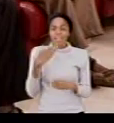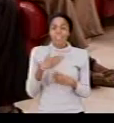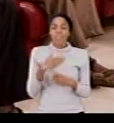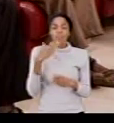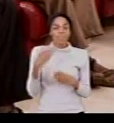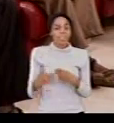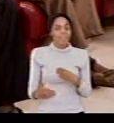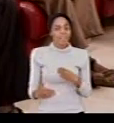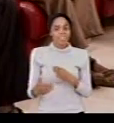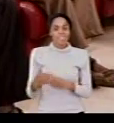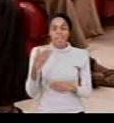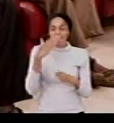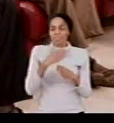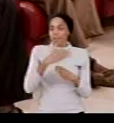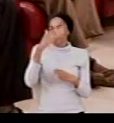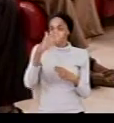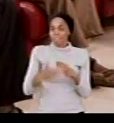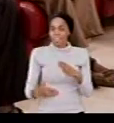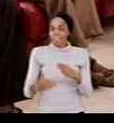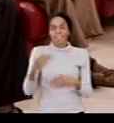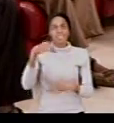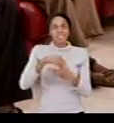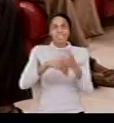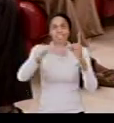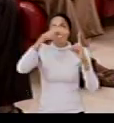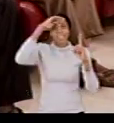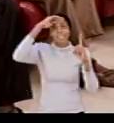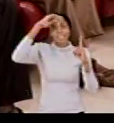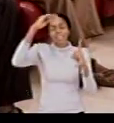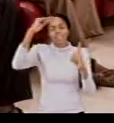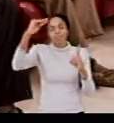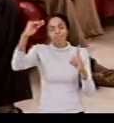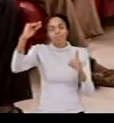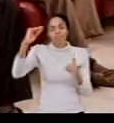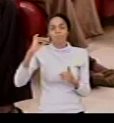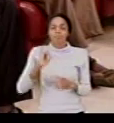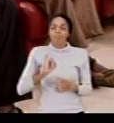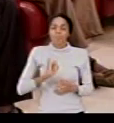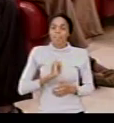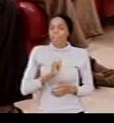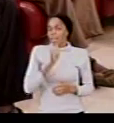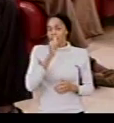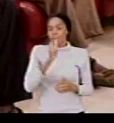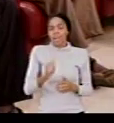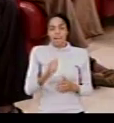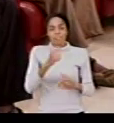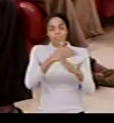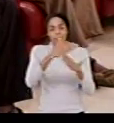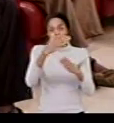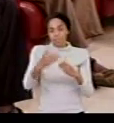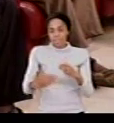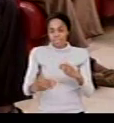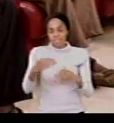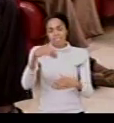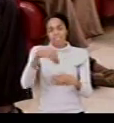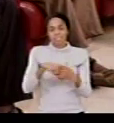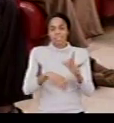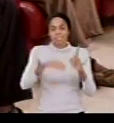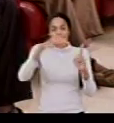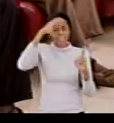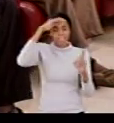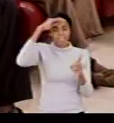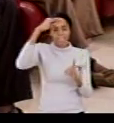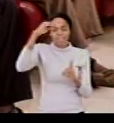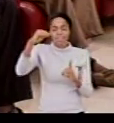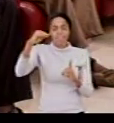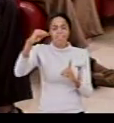Complete, complete, complete in him. I am complete